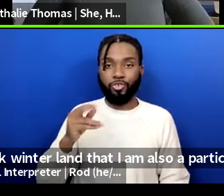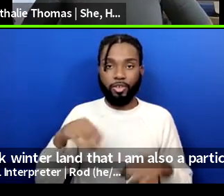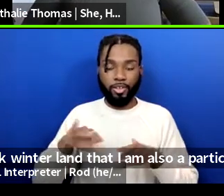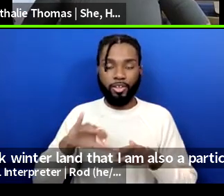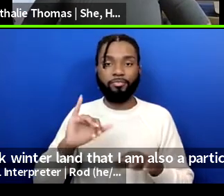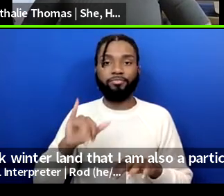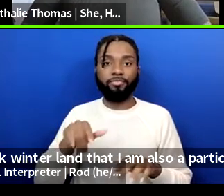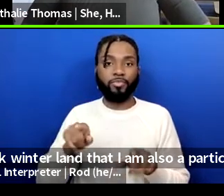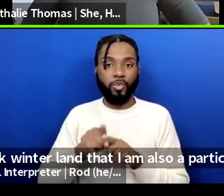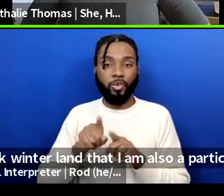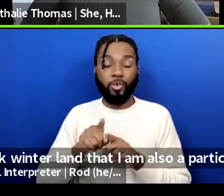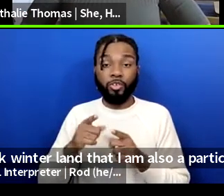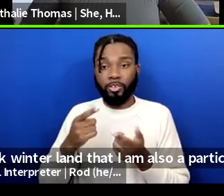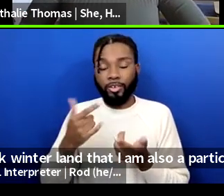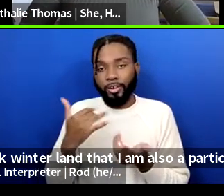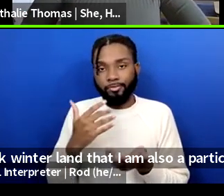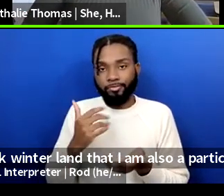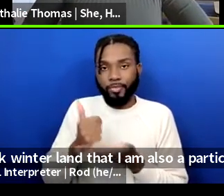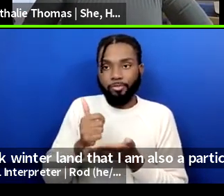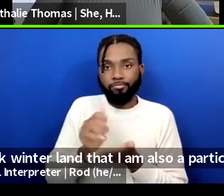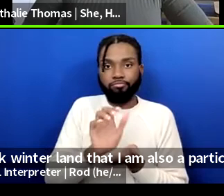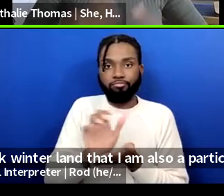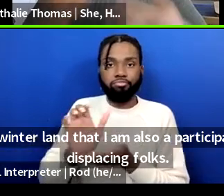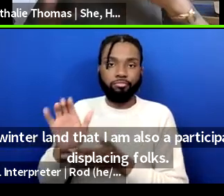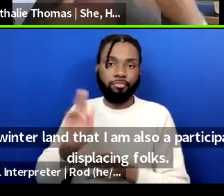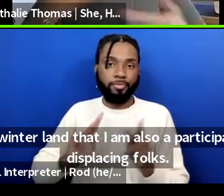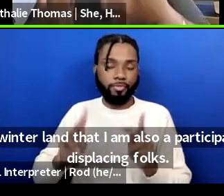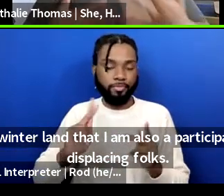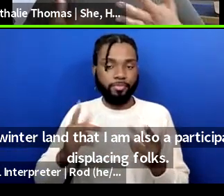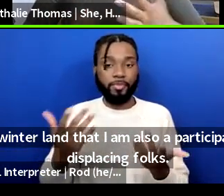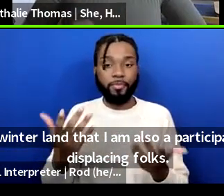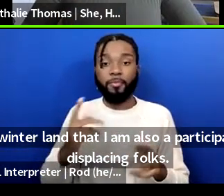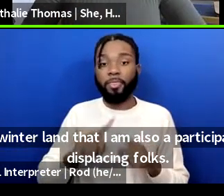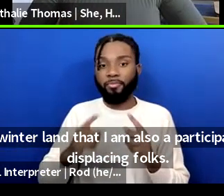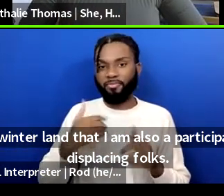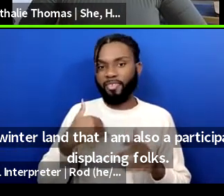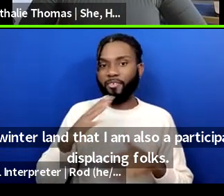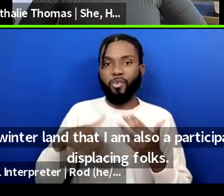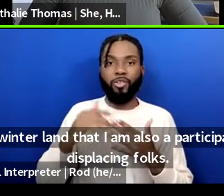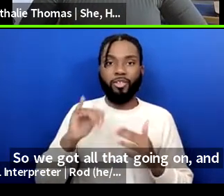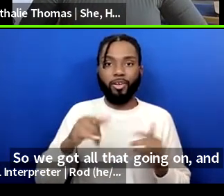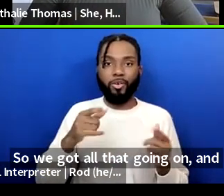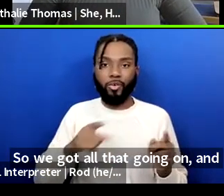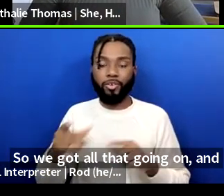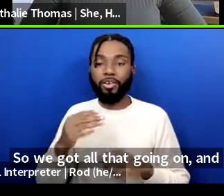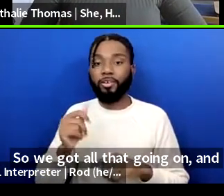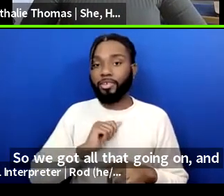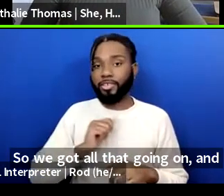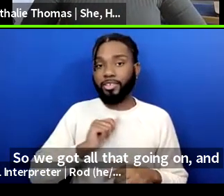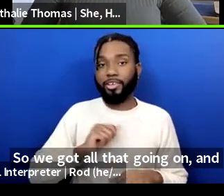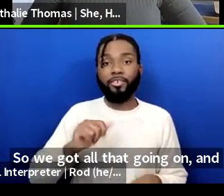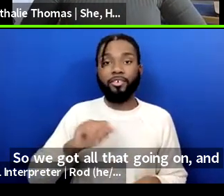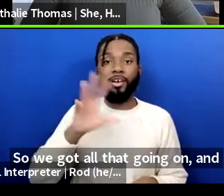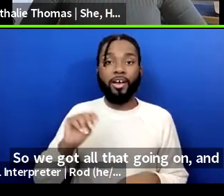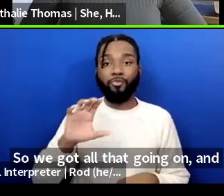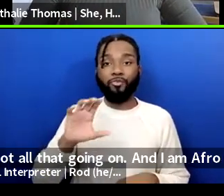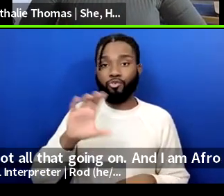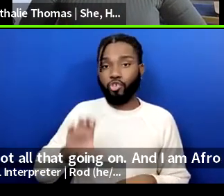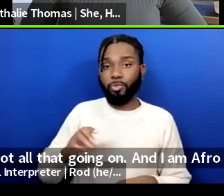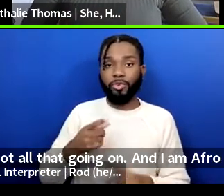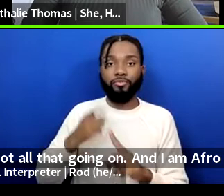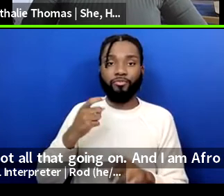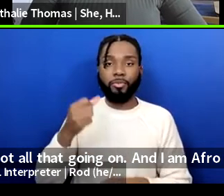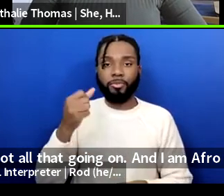participating in displacing folks. So we got all that going on. And I am Afro-Caribbean, hailing from South